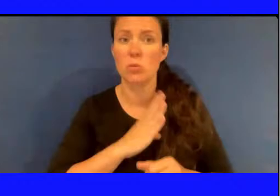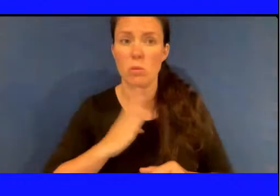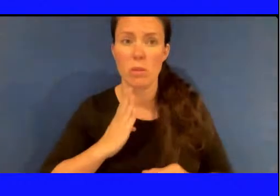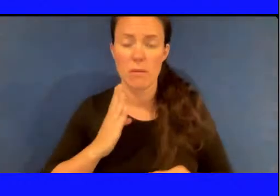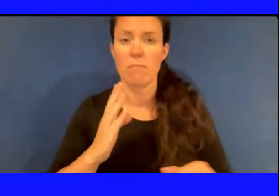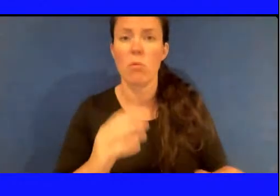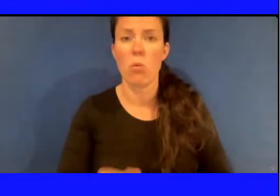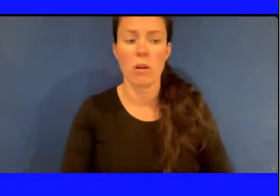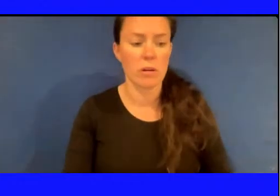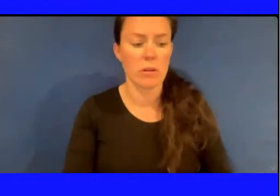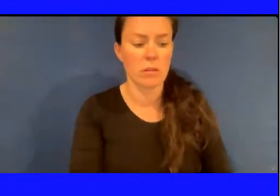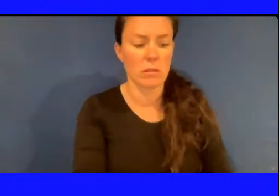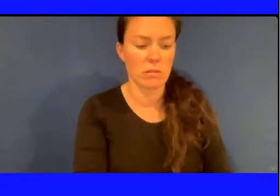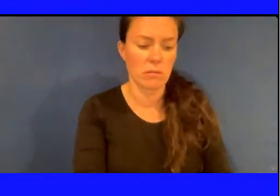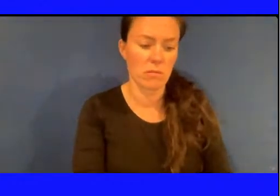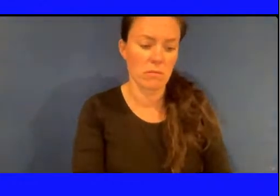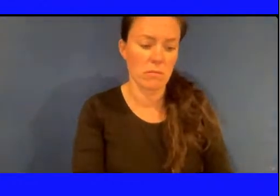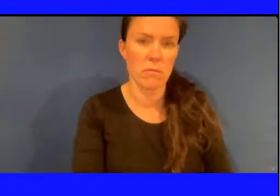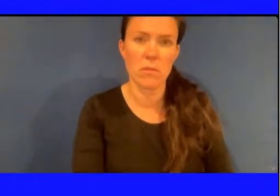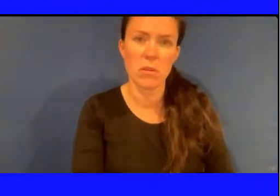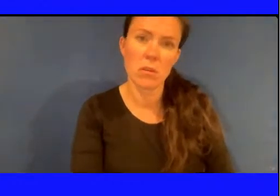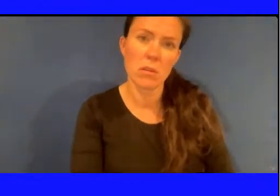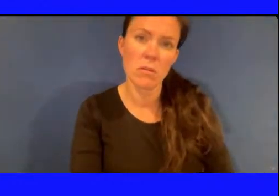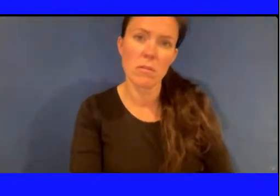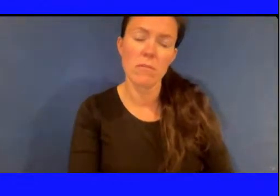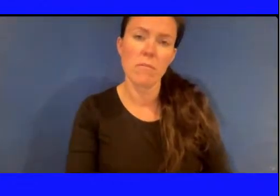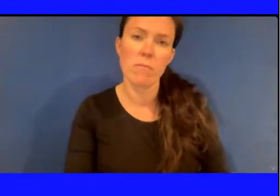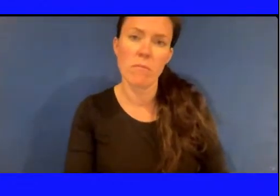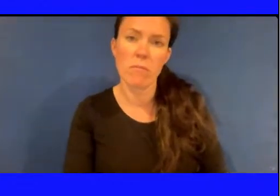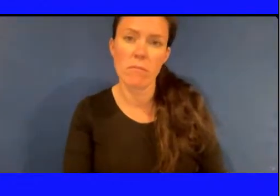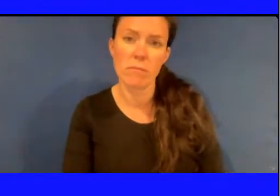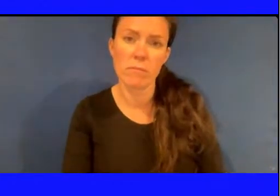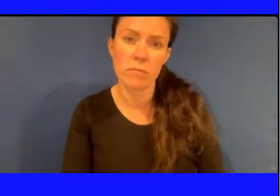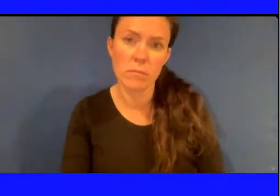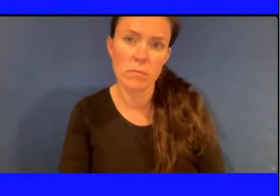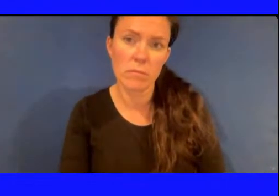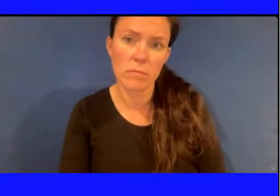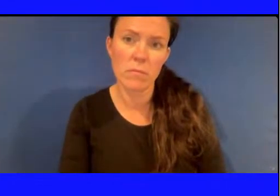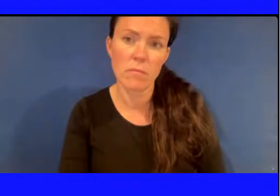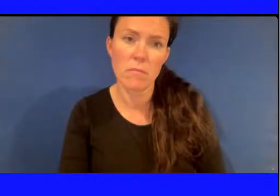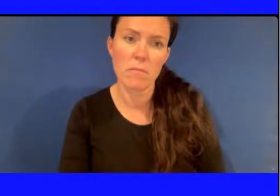with that, we'll just first of all this movement to conclusion.